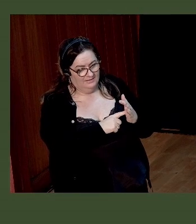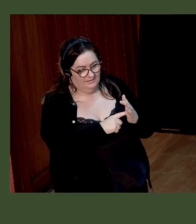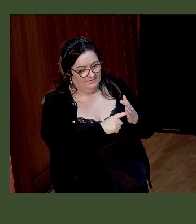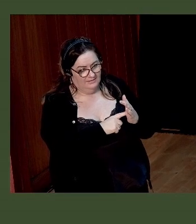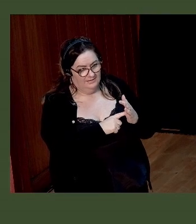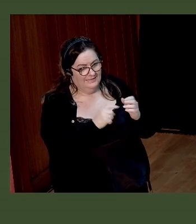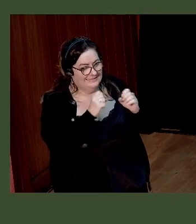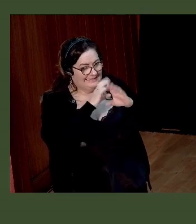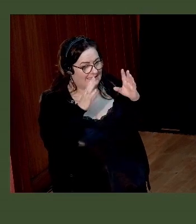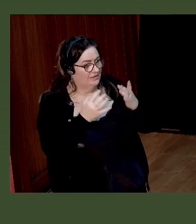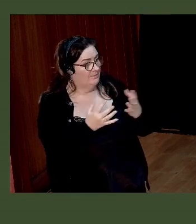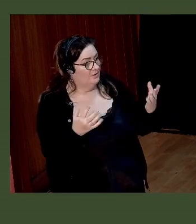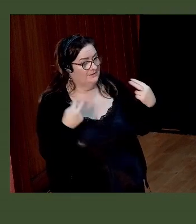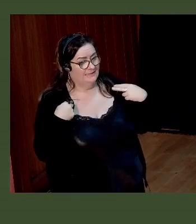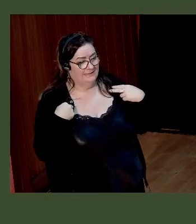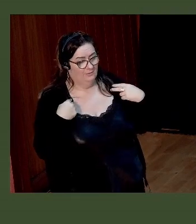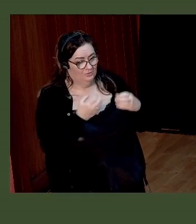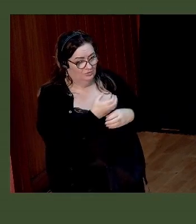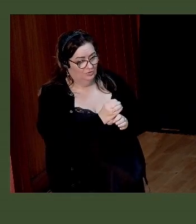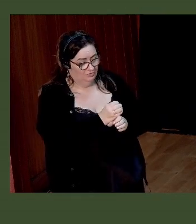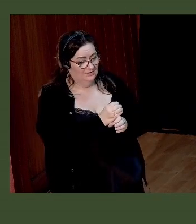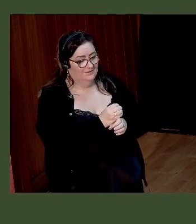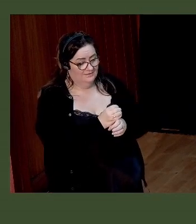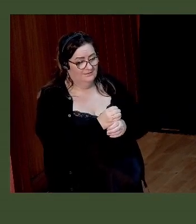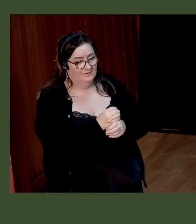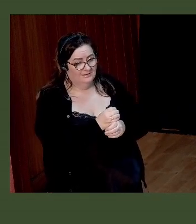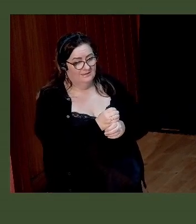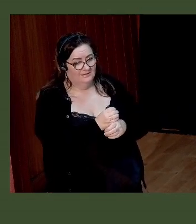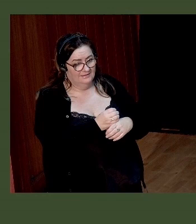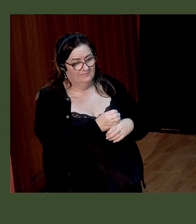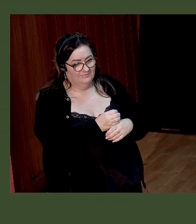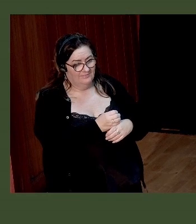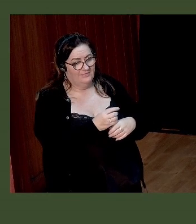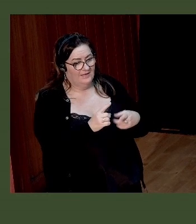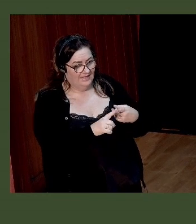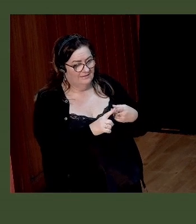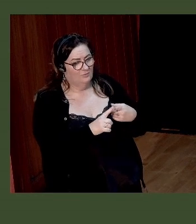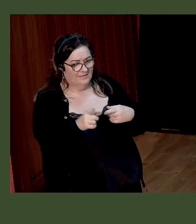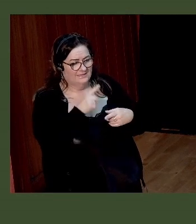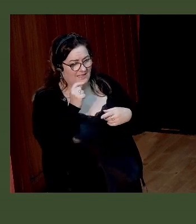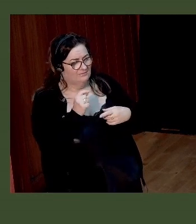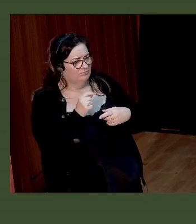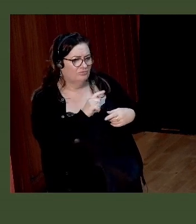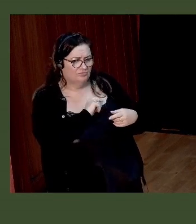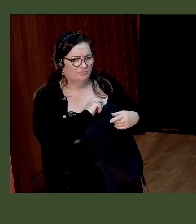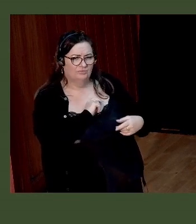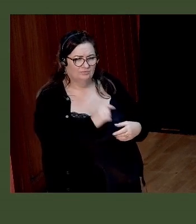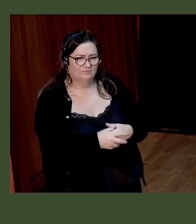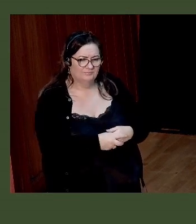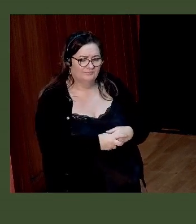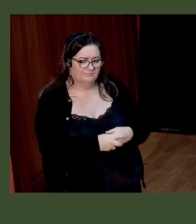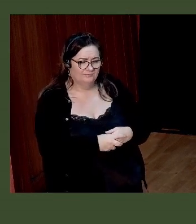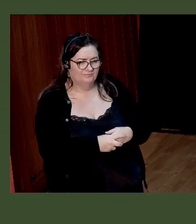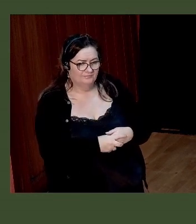it's clear in a multilingual country that this was an adequate policy, and it's clear there was substance in what he said.